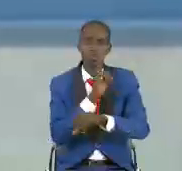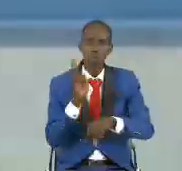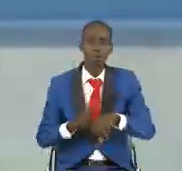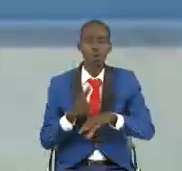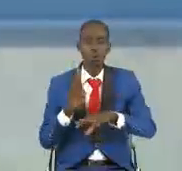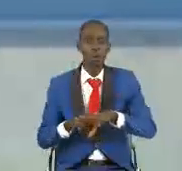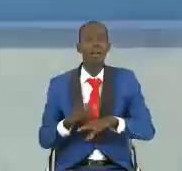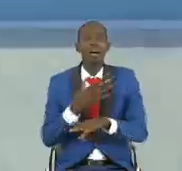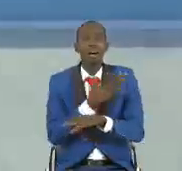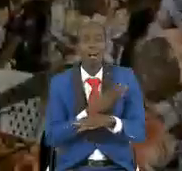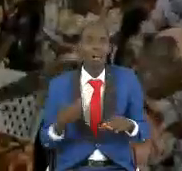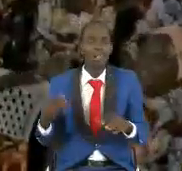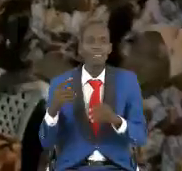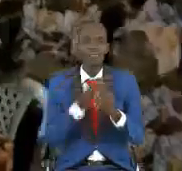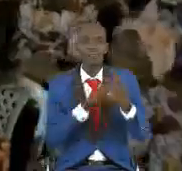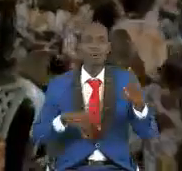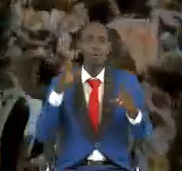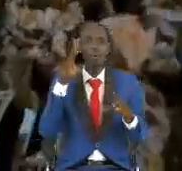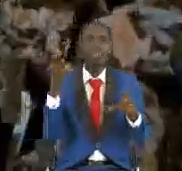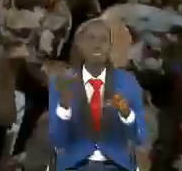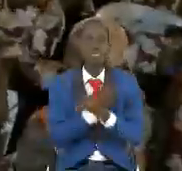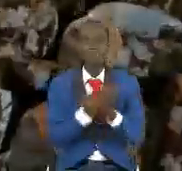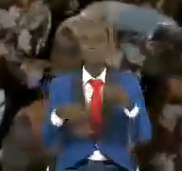in Jesus' name. And